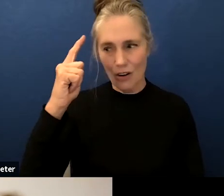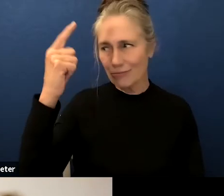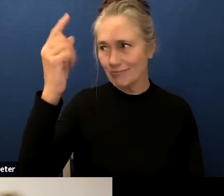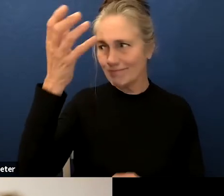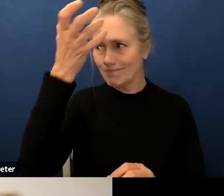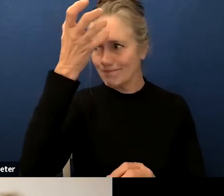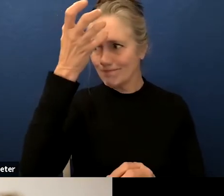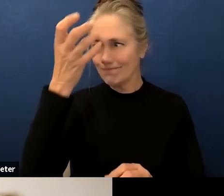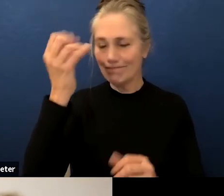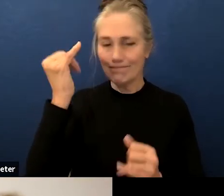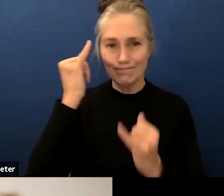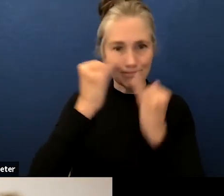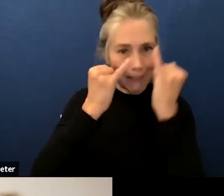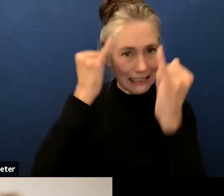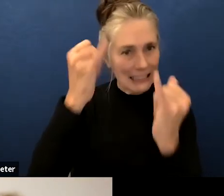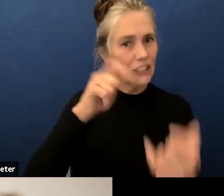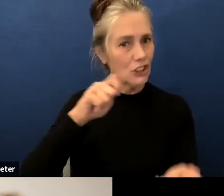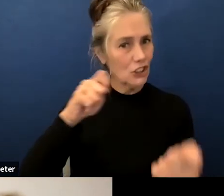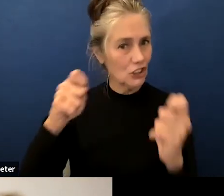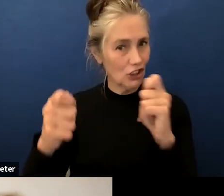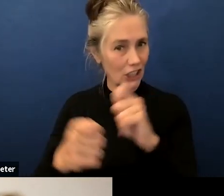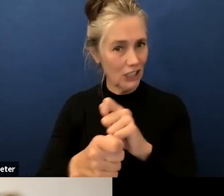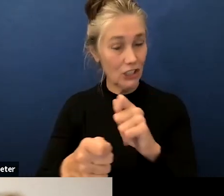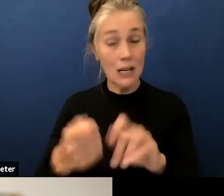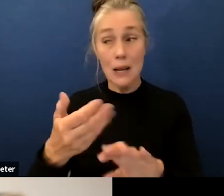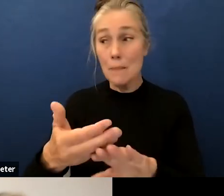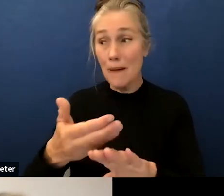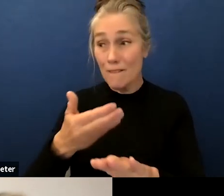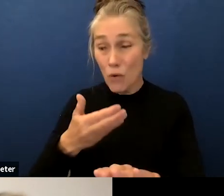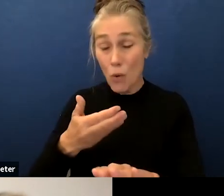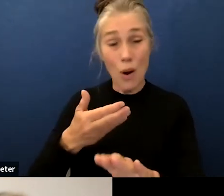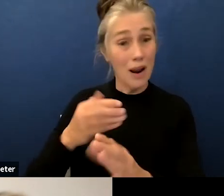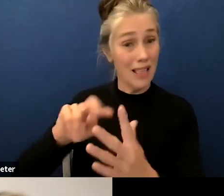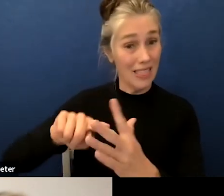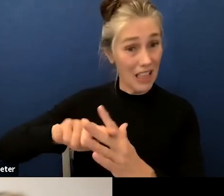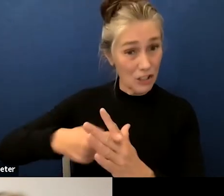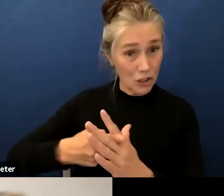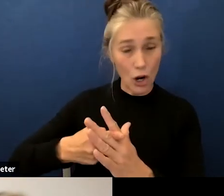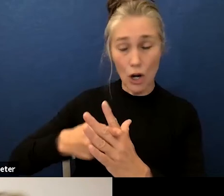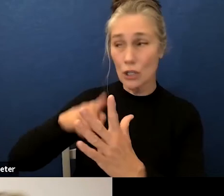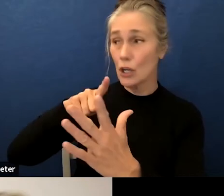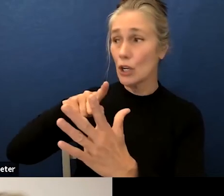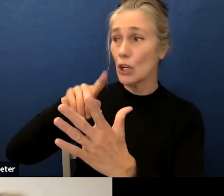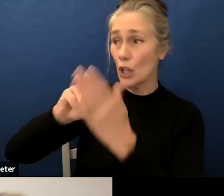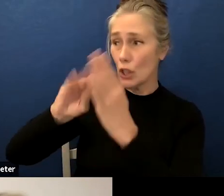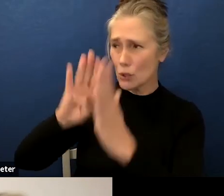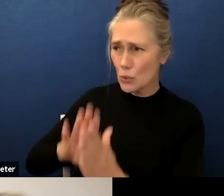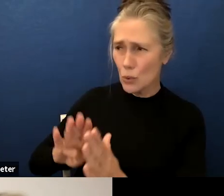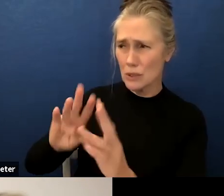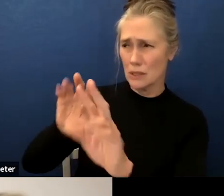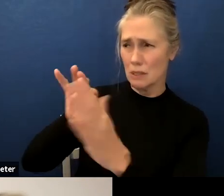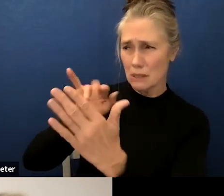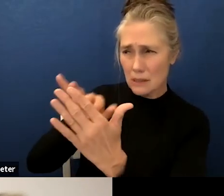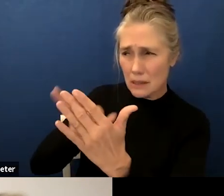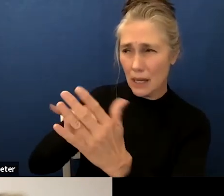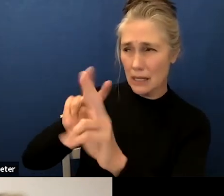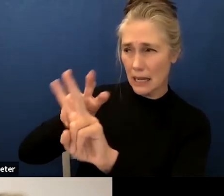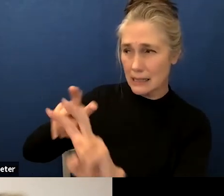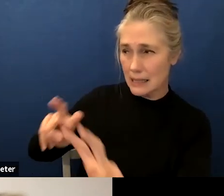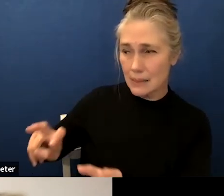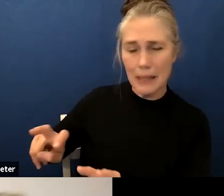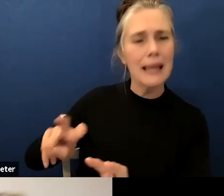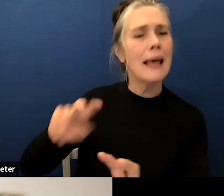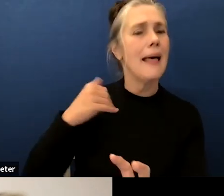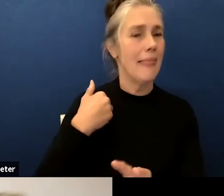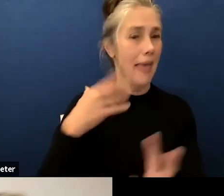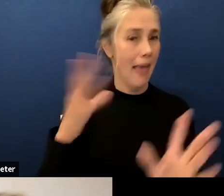study team um it to really look at what individual students need they're building up their